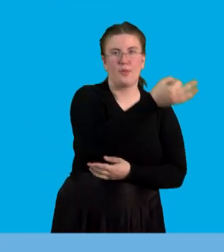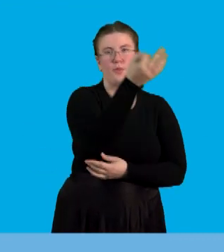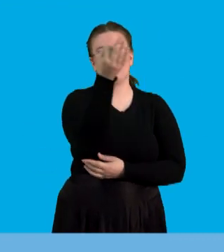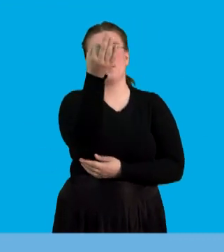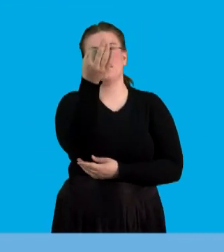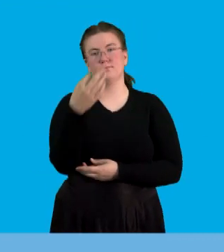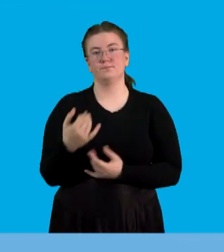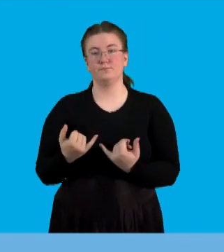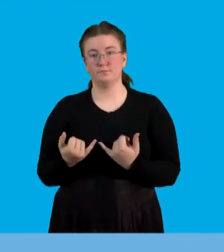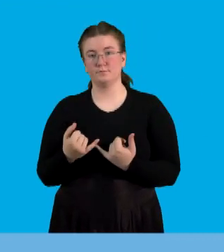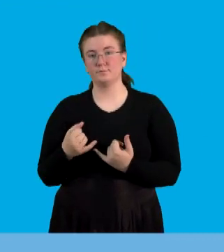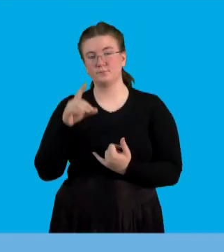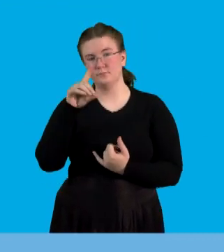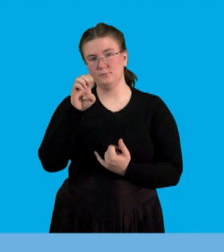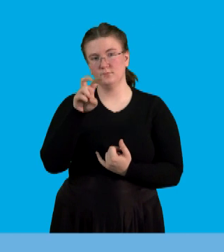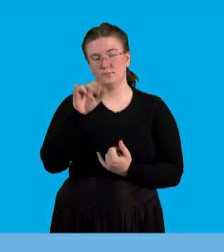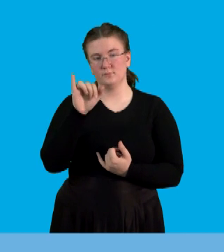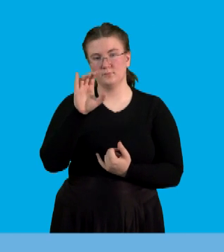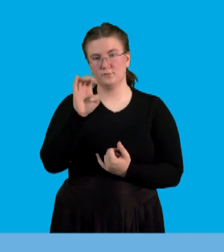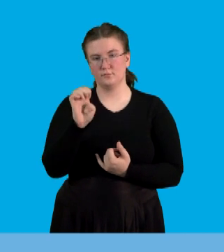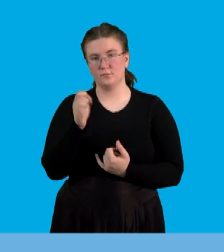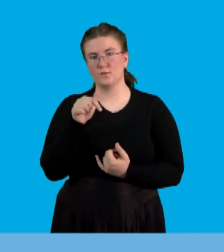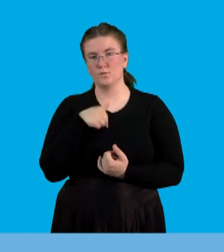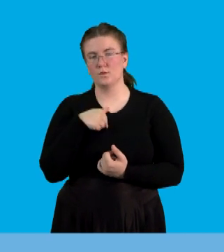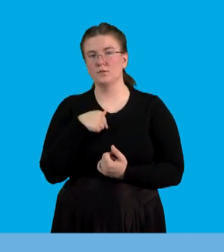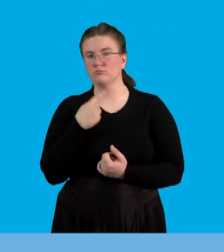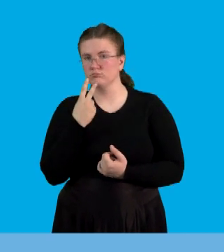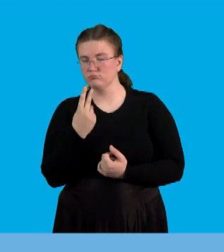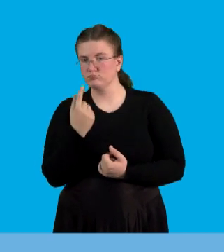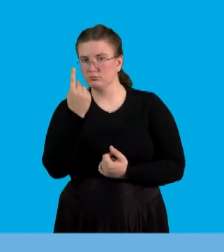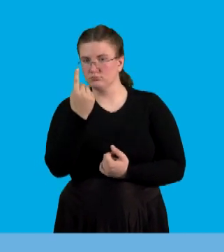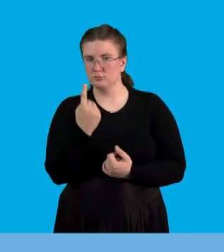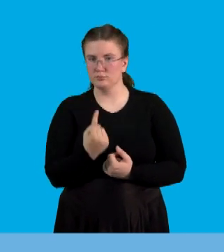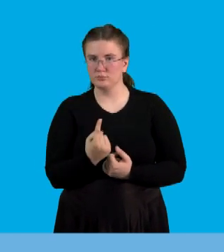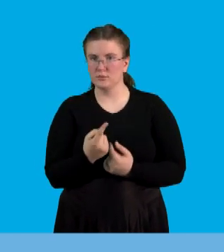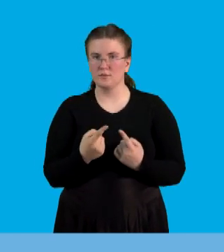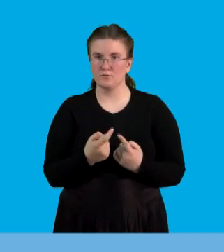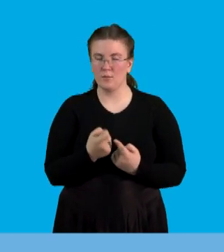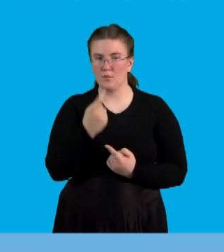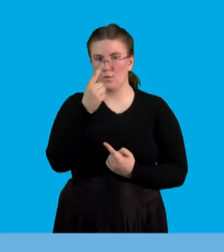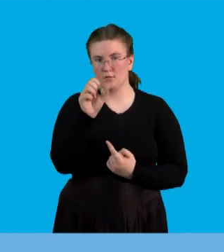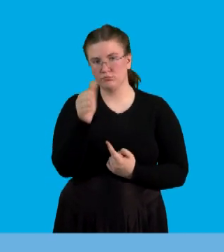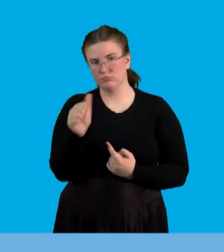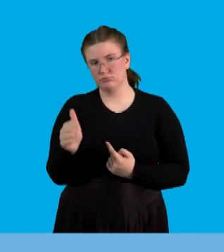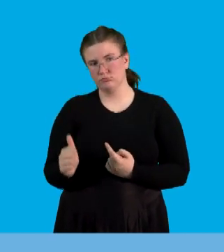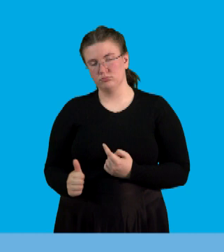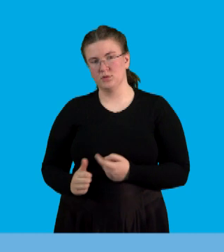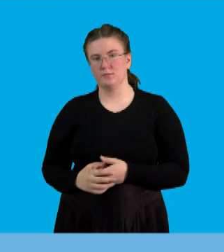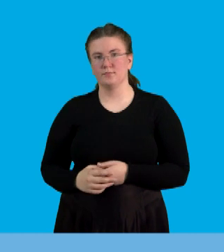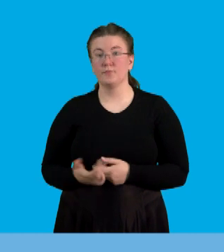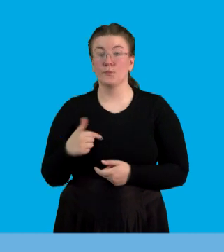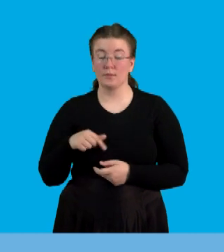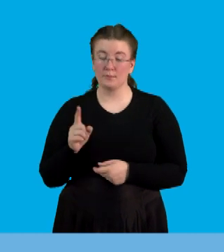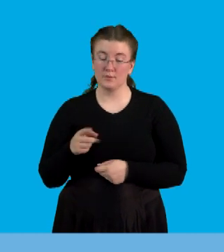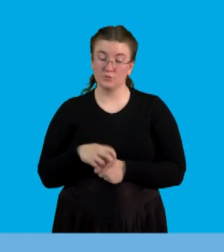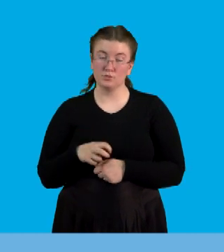cell. So now the devices that we're talking about here, we're going to be looking at them individually from one all the way to the last one. So